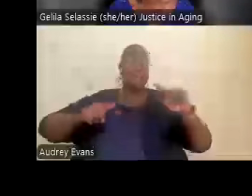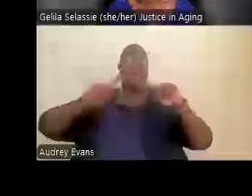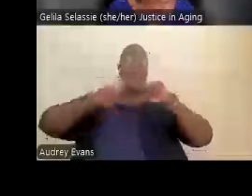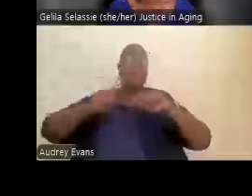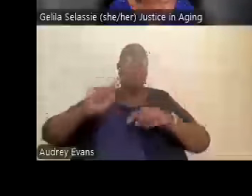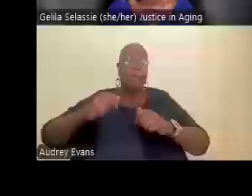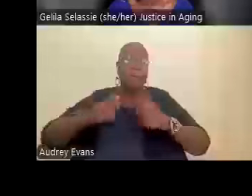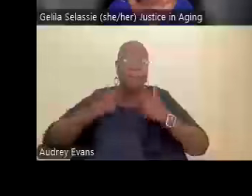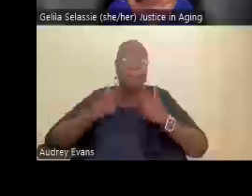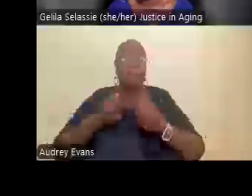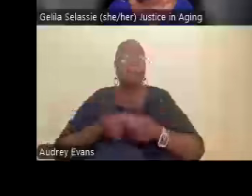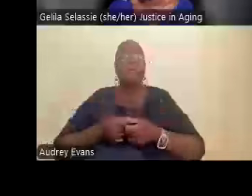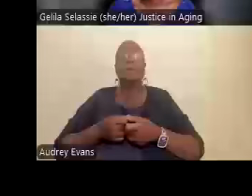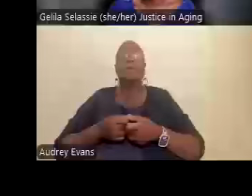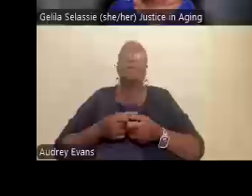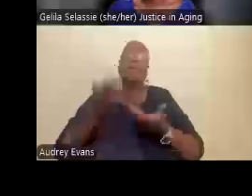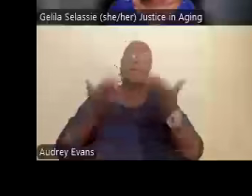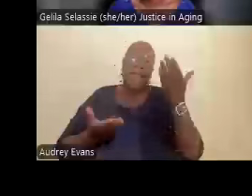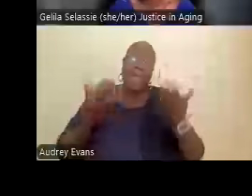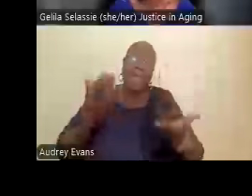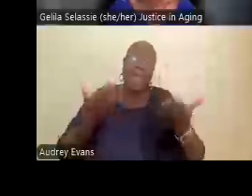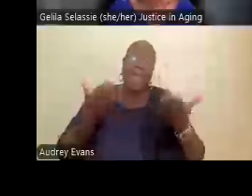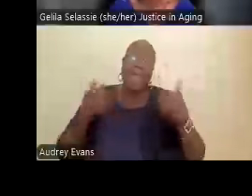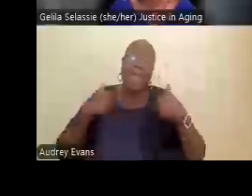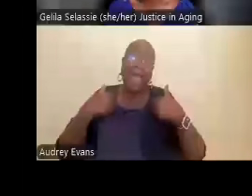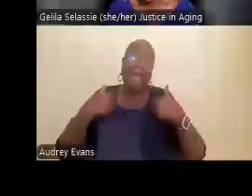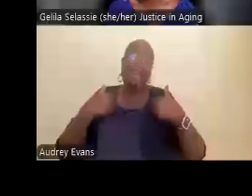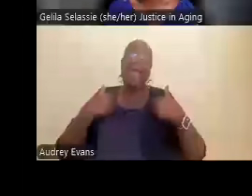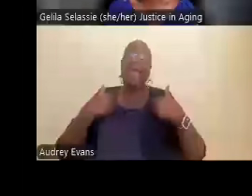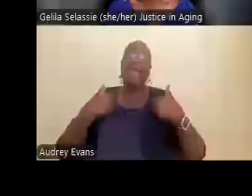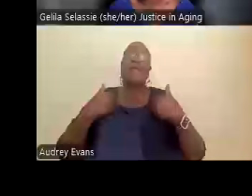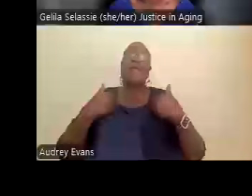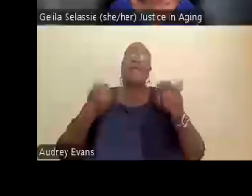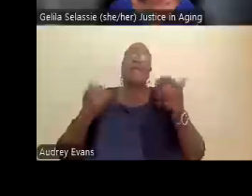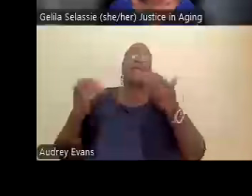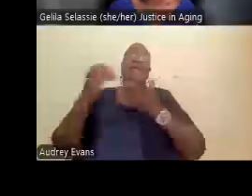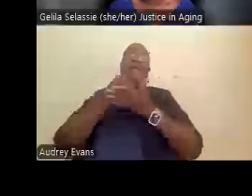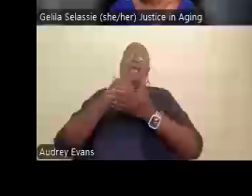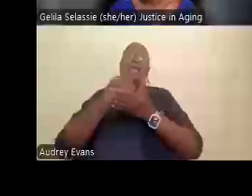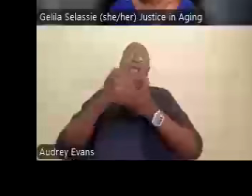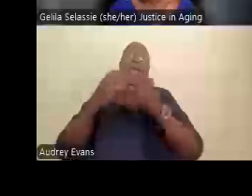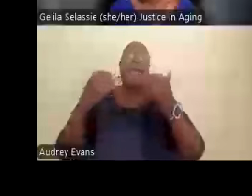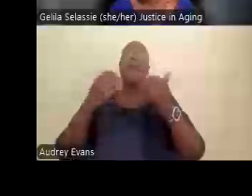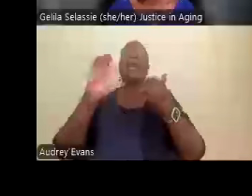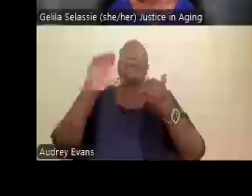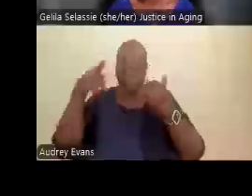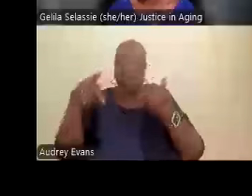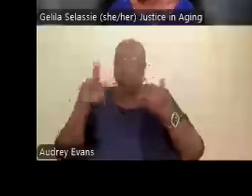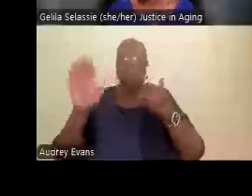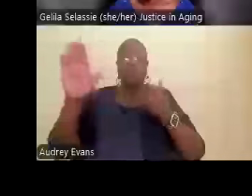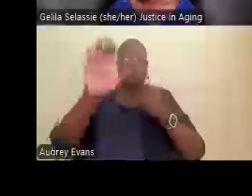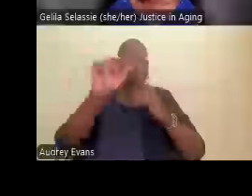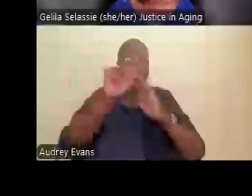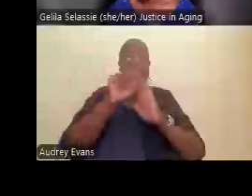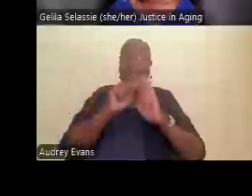in, which may or may not have an income cap. An income cap. If your state does not have an